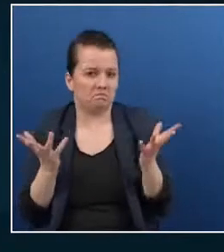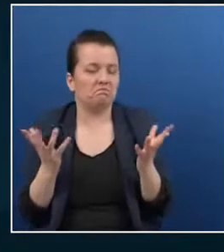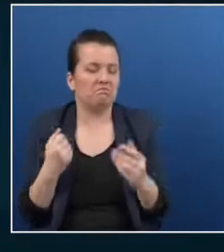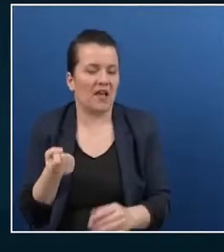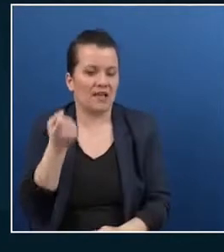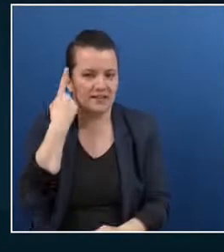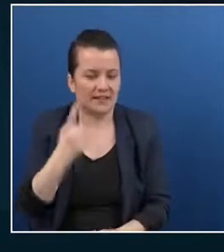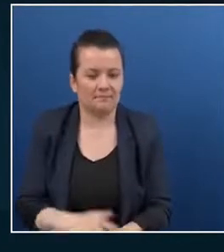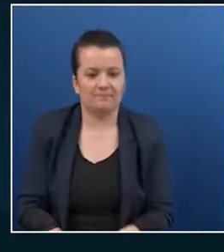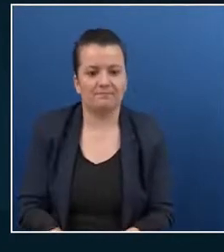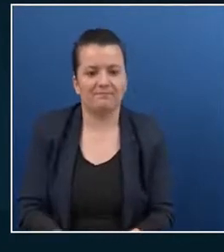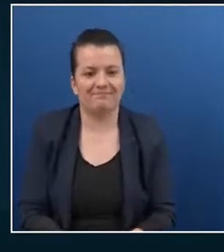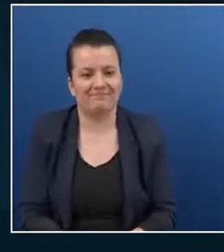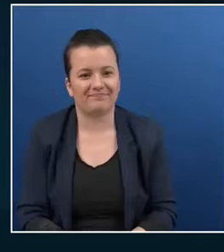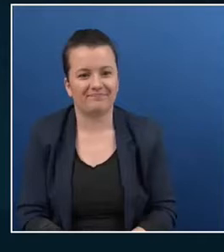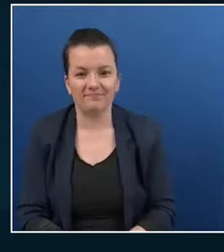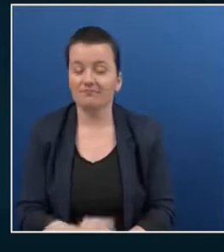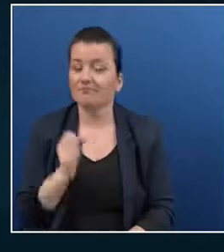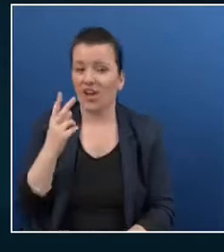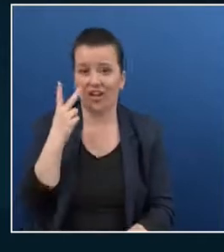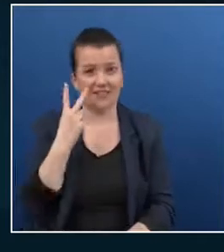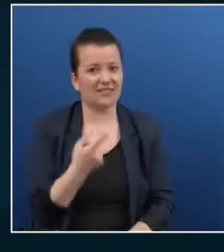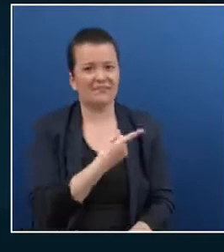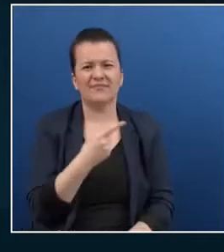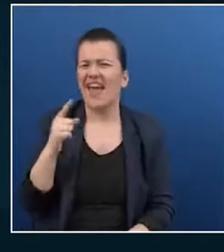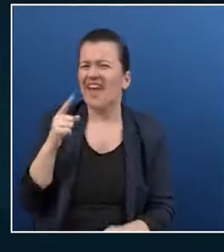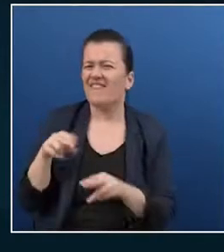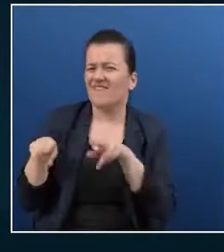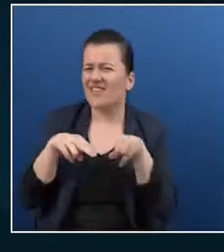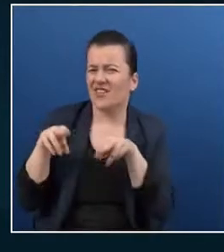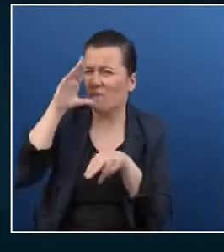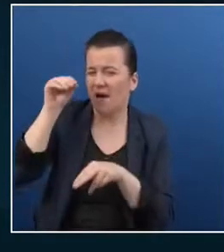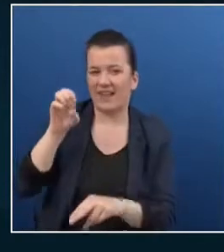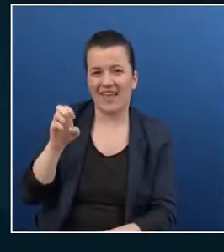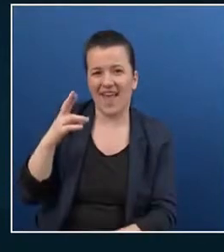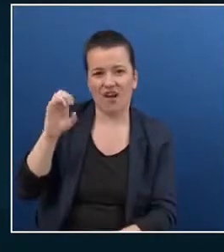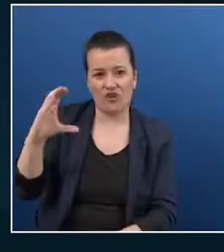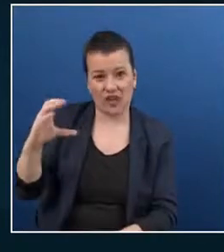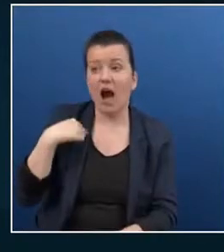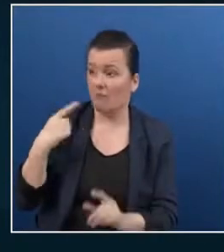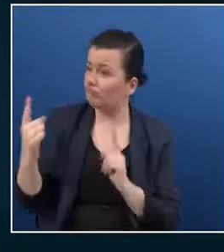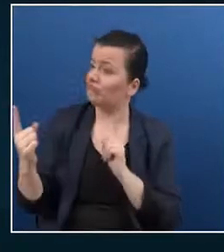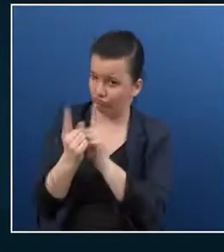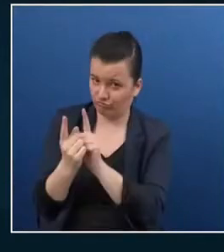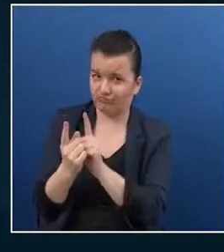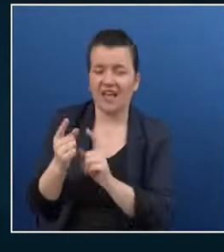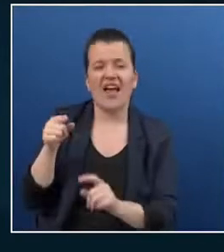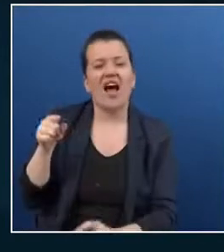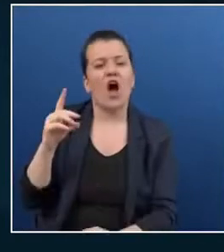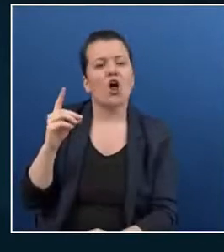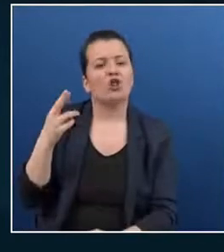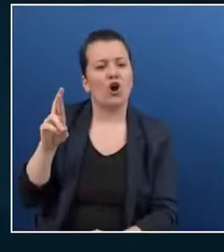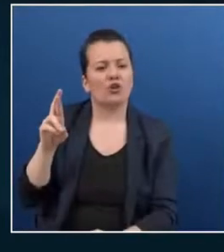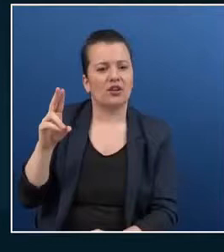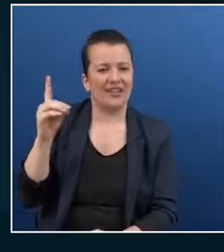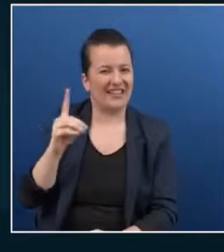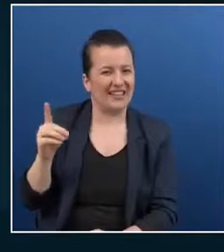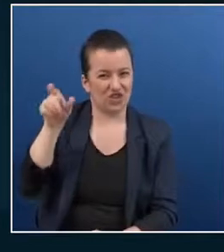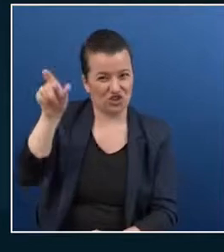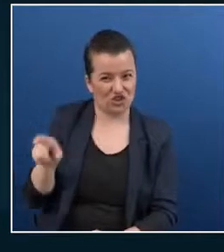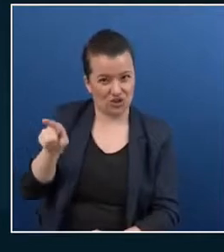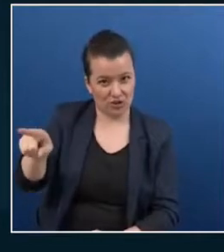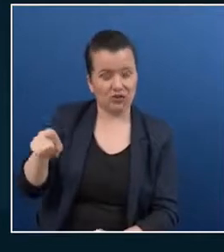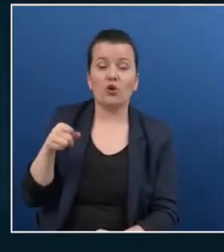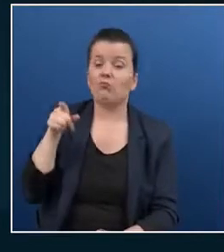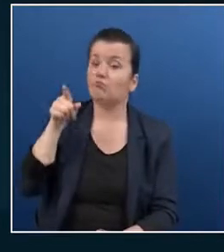name was Eric, who you saw in the video. Dr. Dinerstein is one of the world's leading